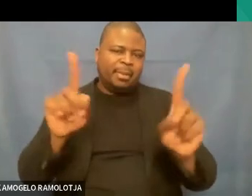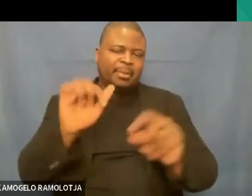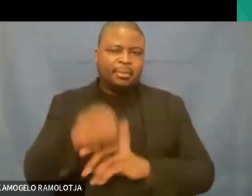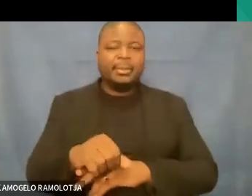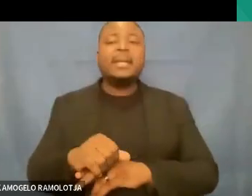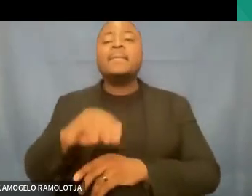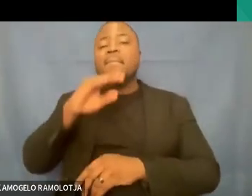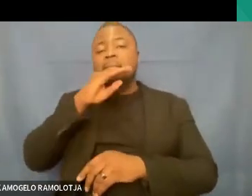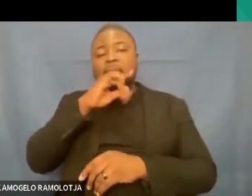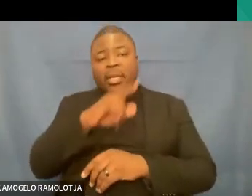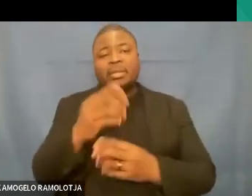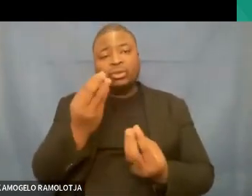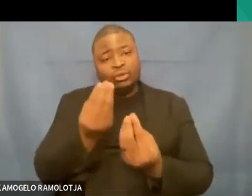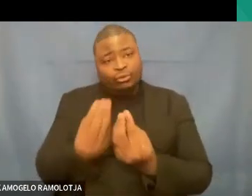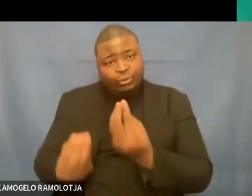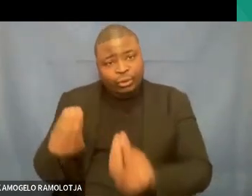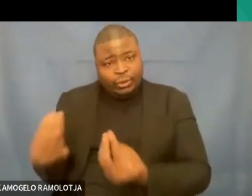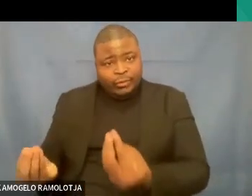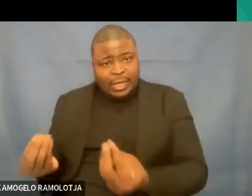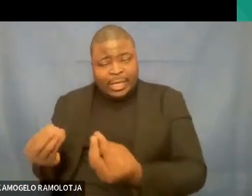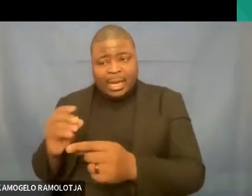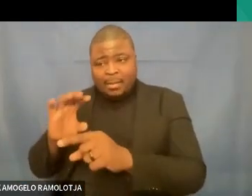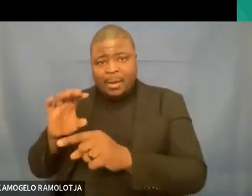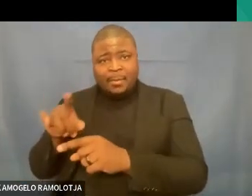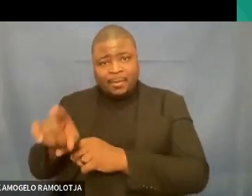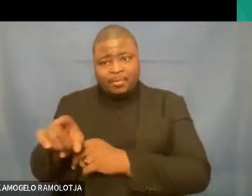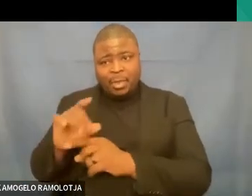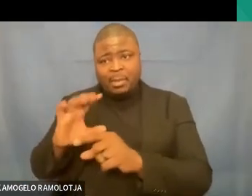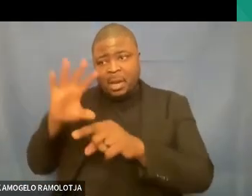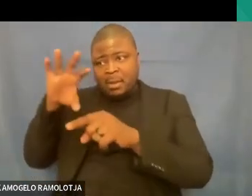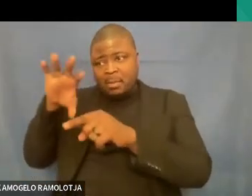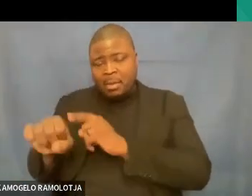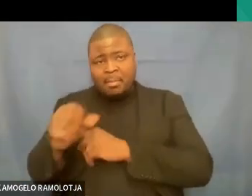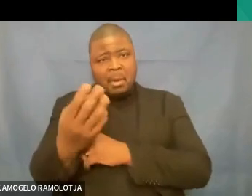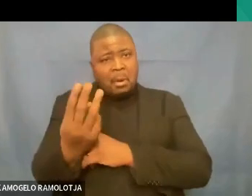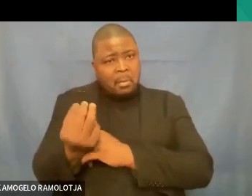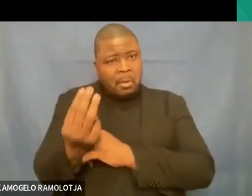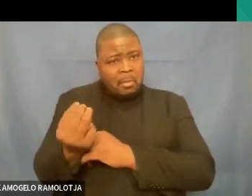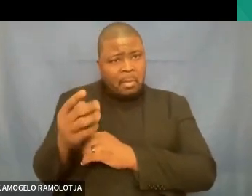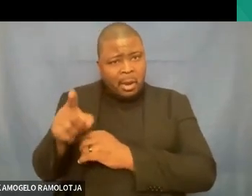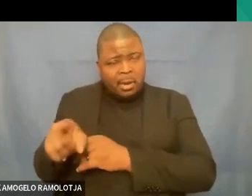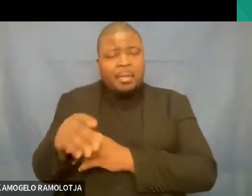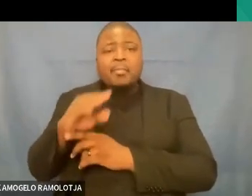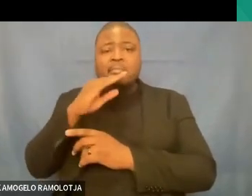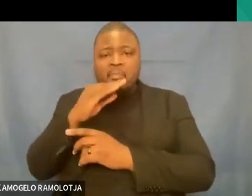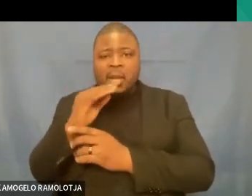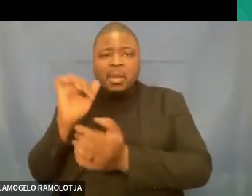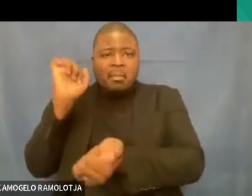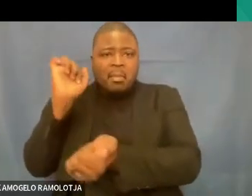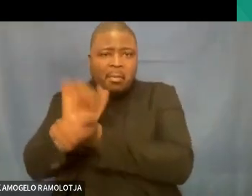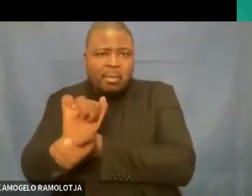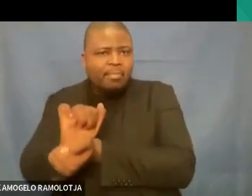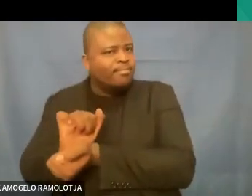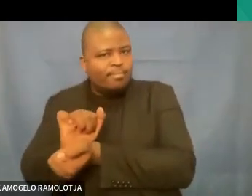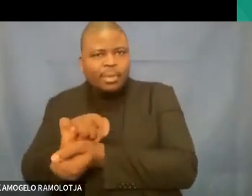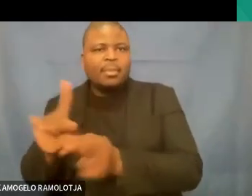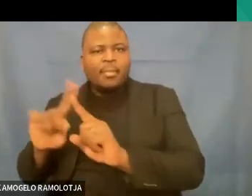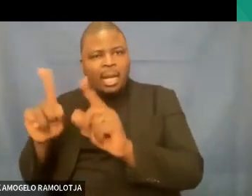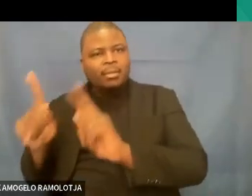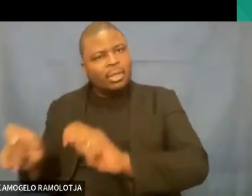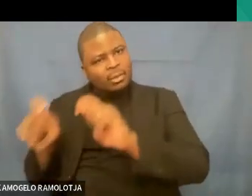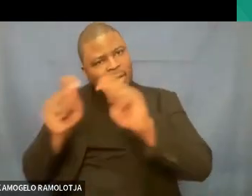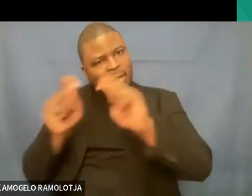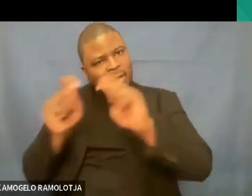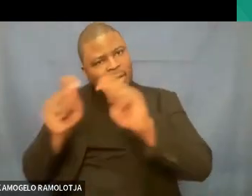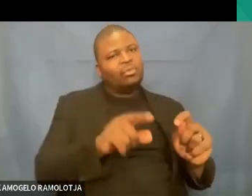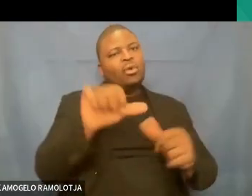using cannabis, they shouldn't be arrested and should rather be referred to social services. And I think this